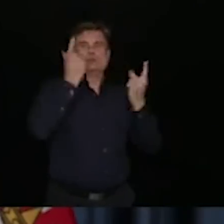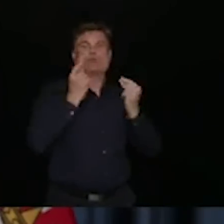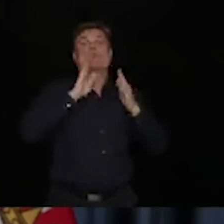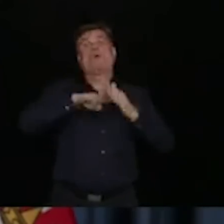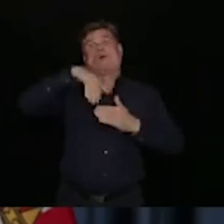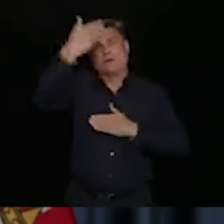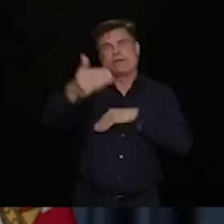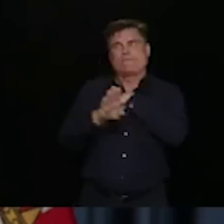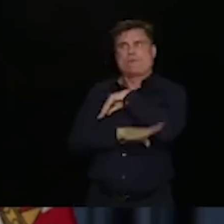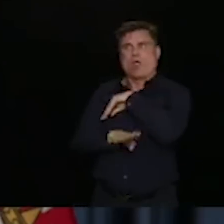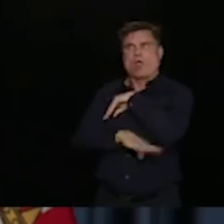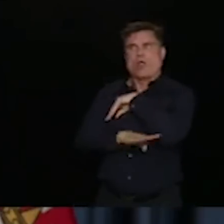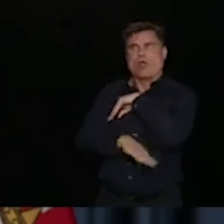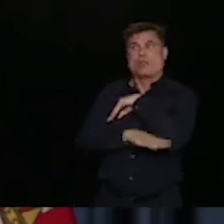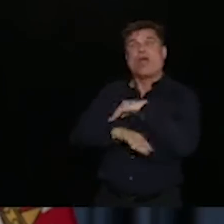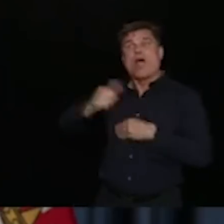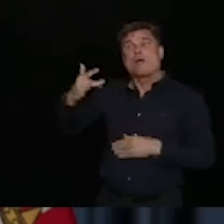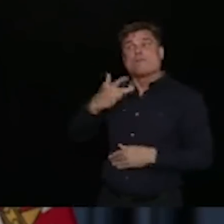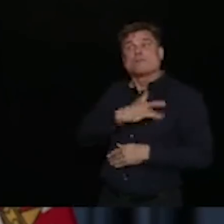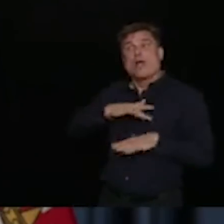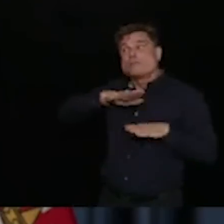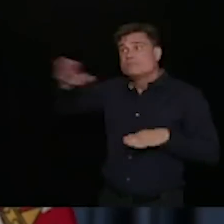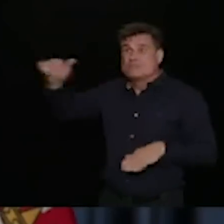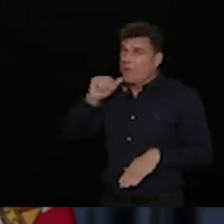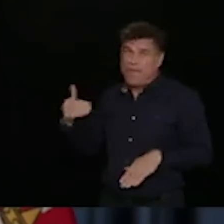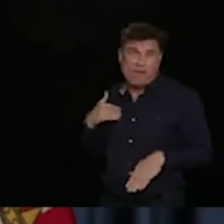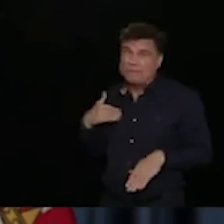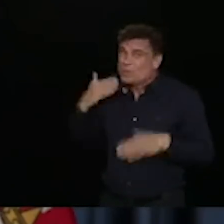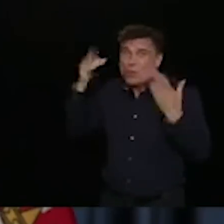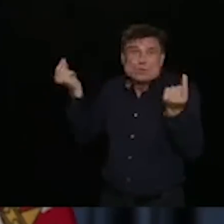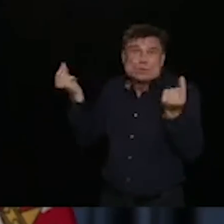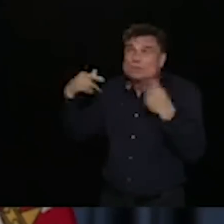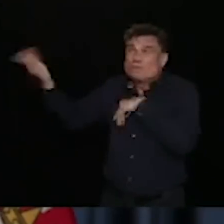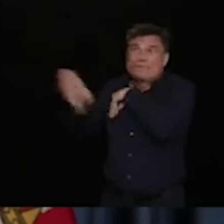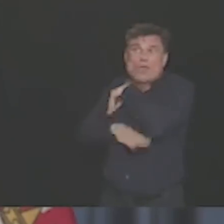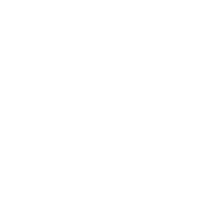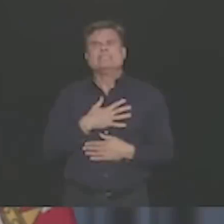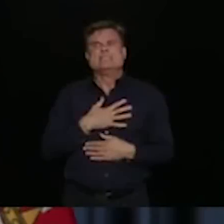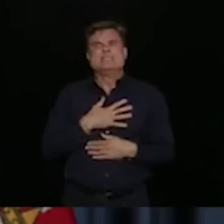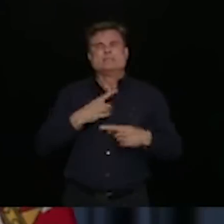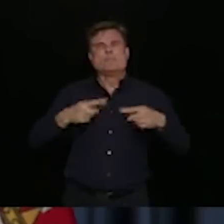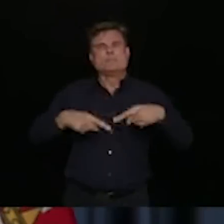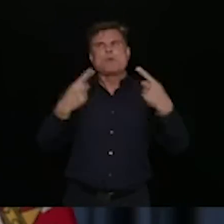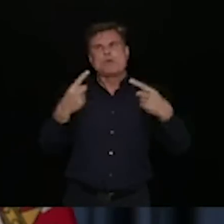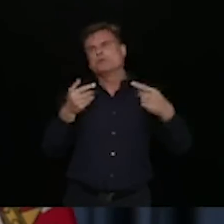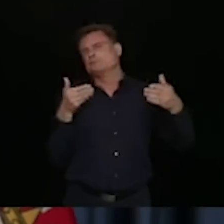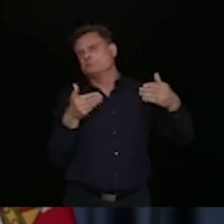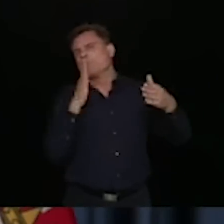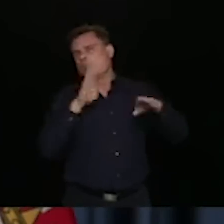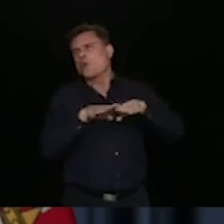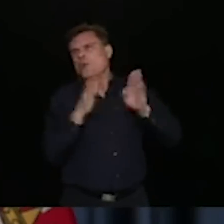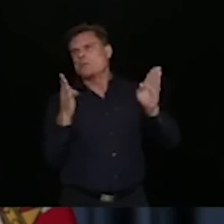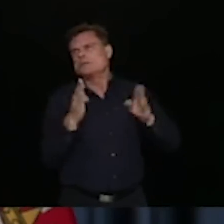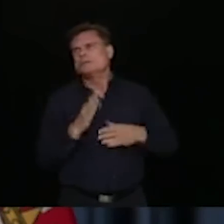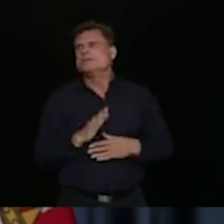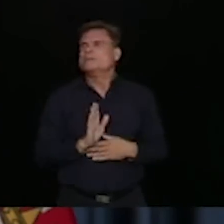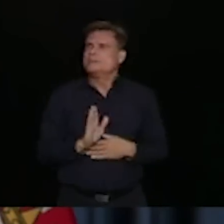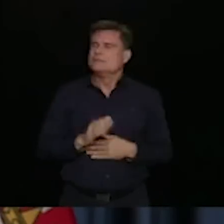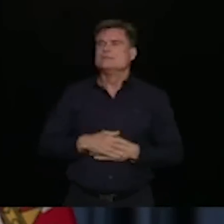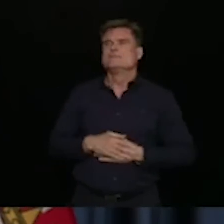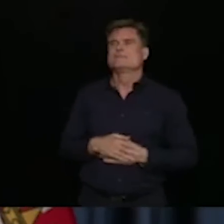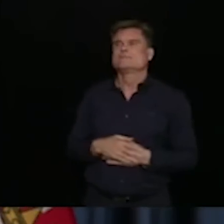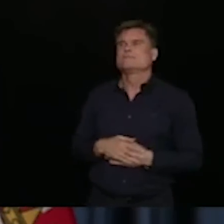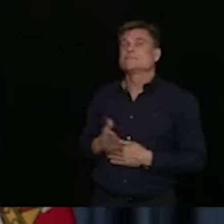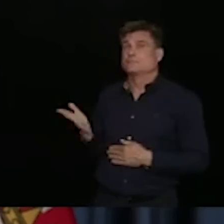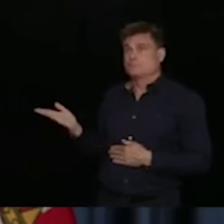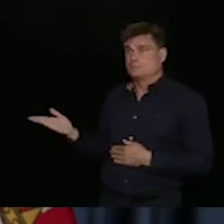that other provinces don't have, I think we'll be better prepared for September than any other province in the country. Well, I appreciate that there are many businesses in